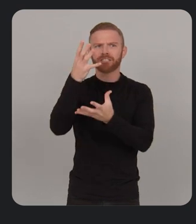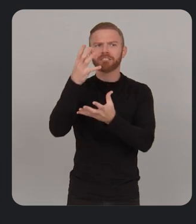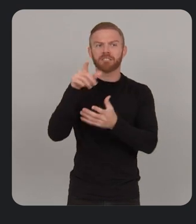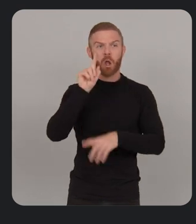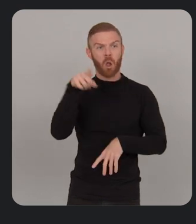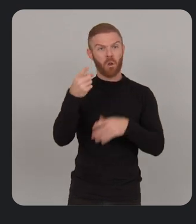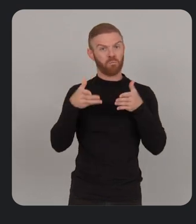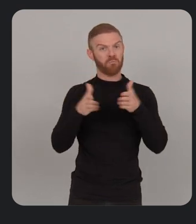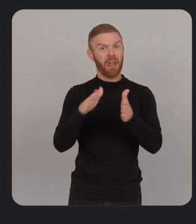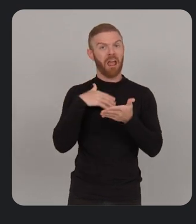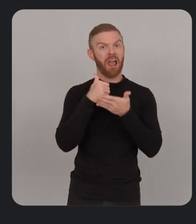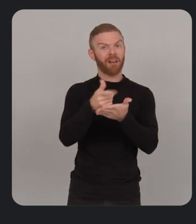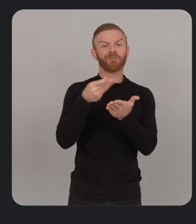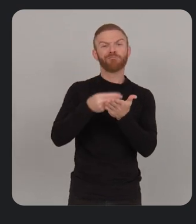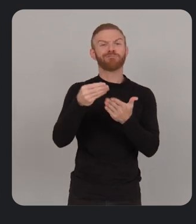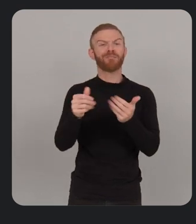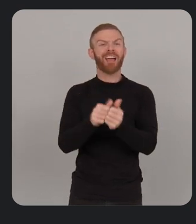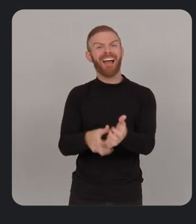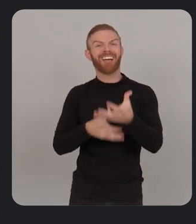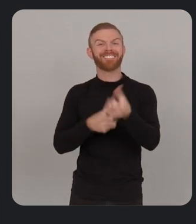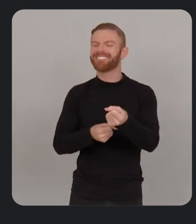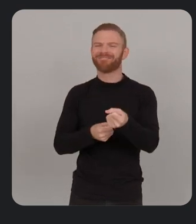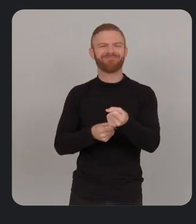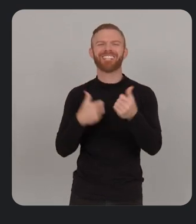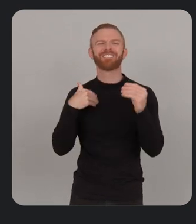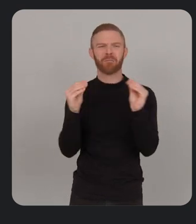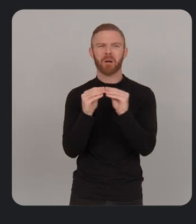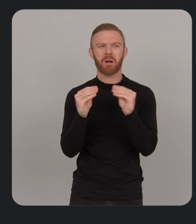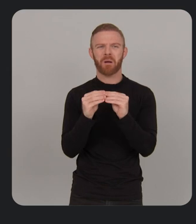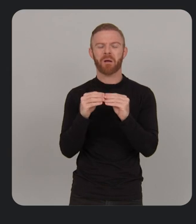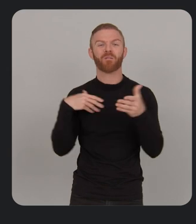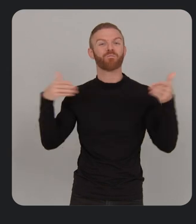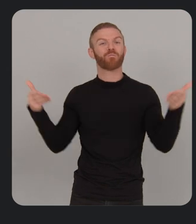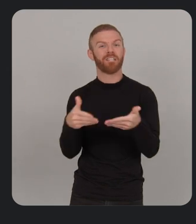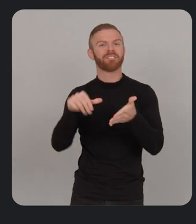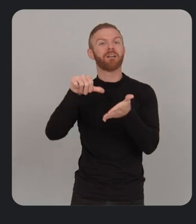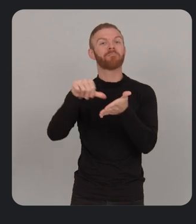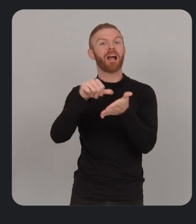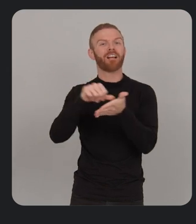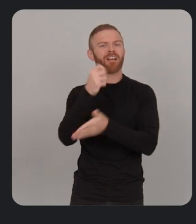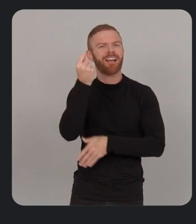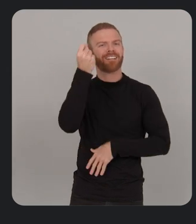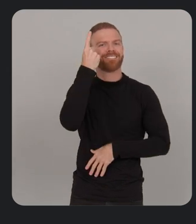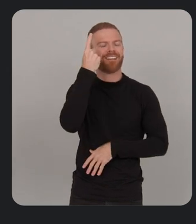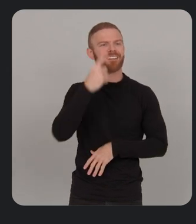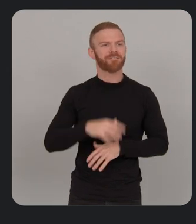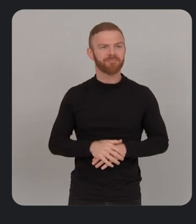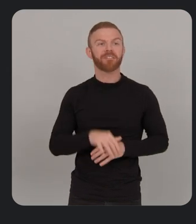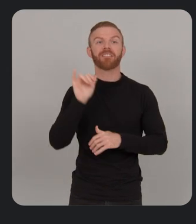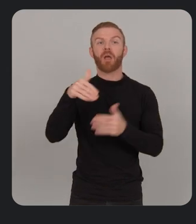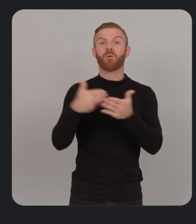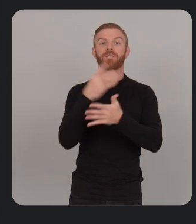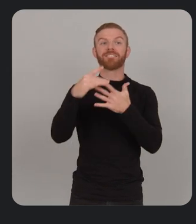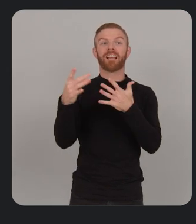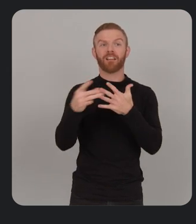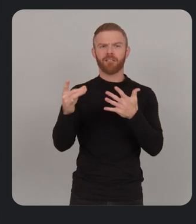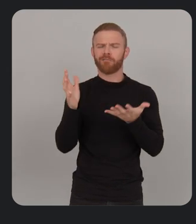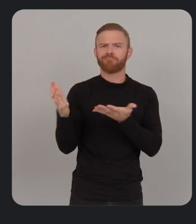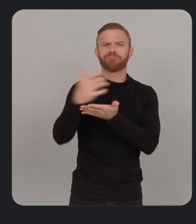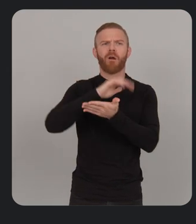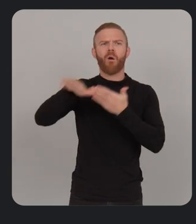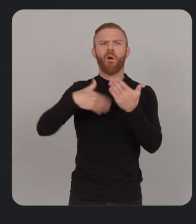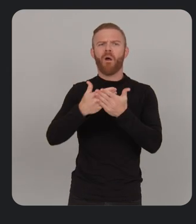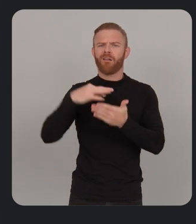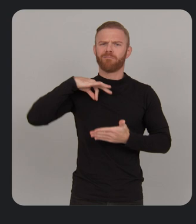that's not the only way we're helping you shop with confidence we're also introducing page insights a new feature that brings together helpful